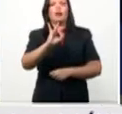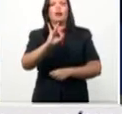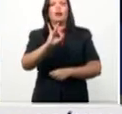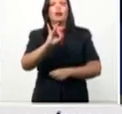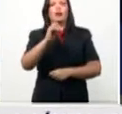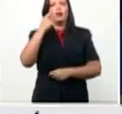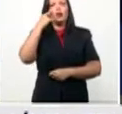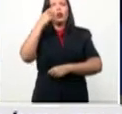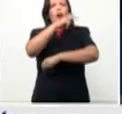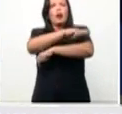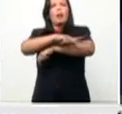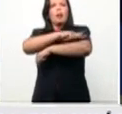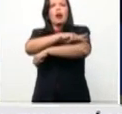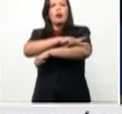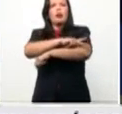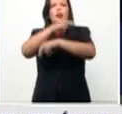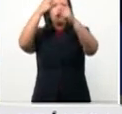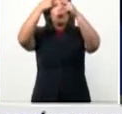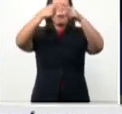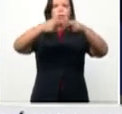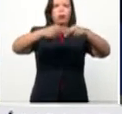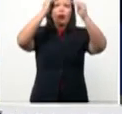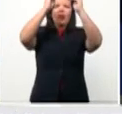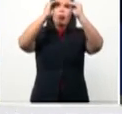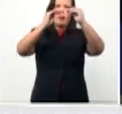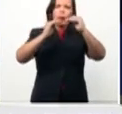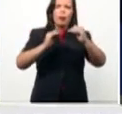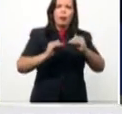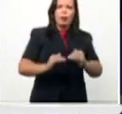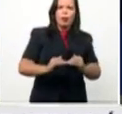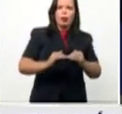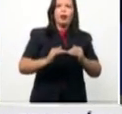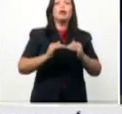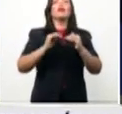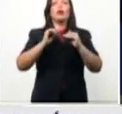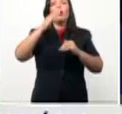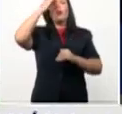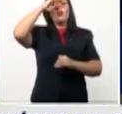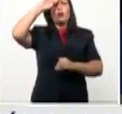the Americas. The region's lethality